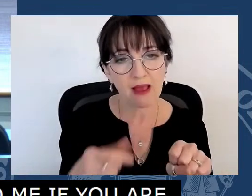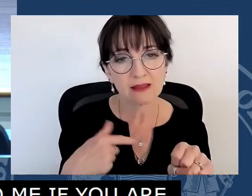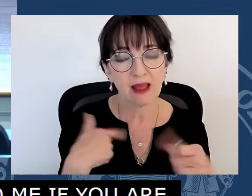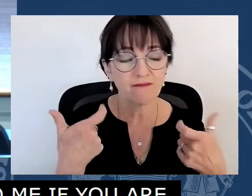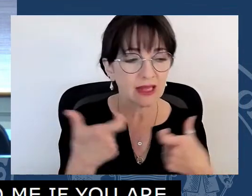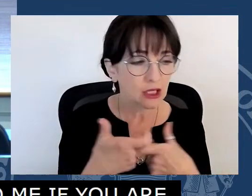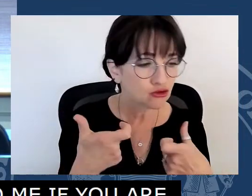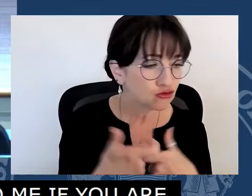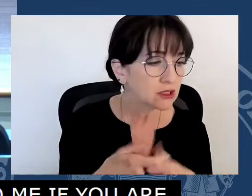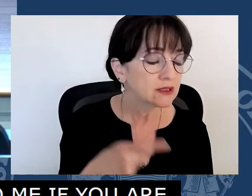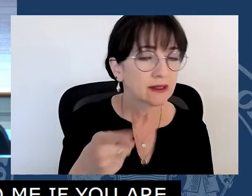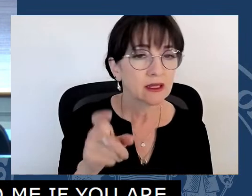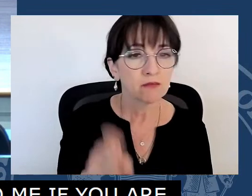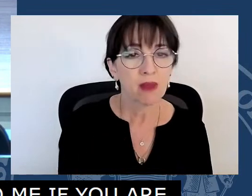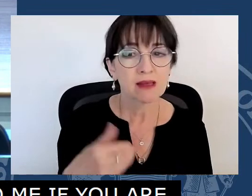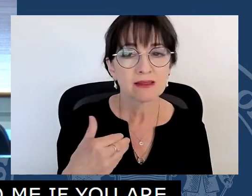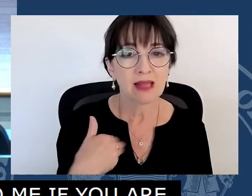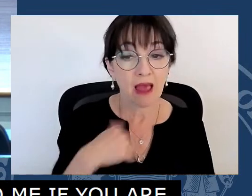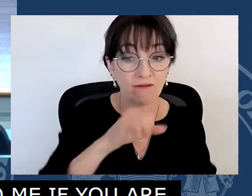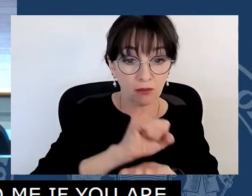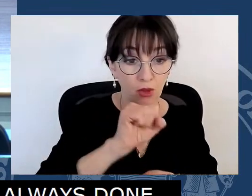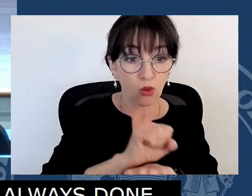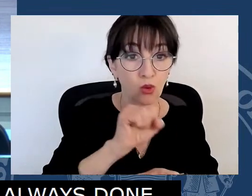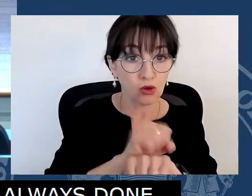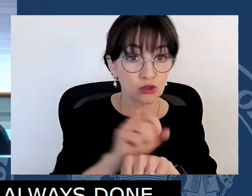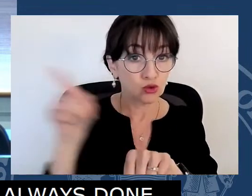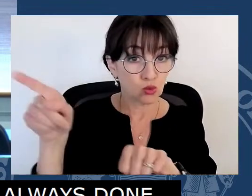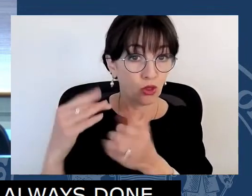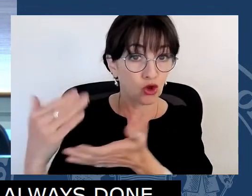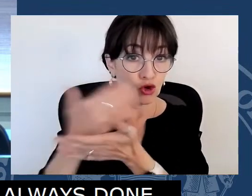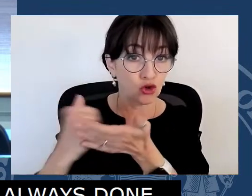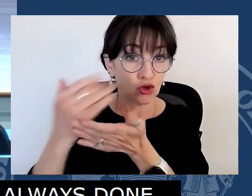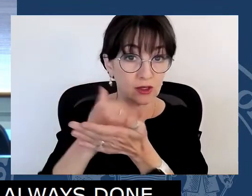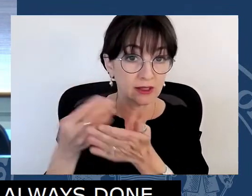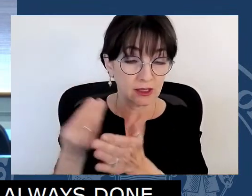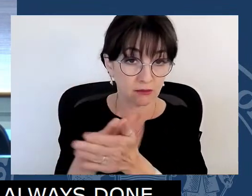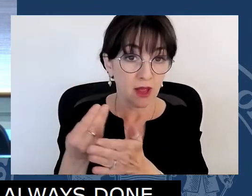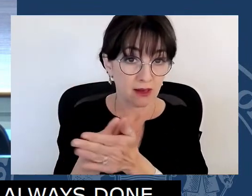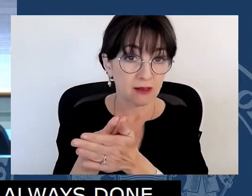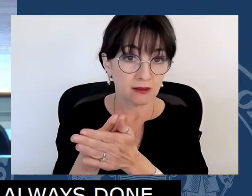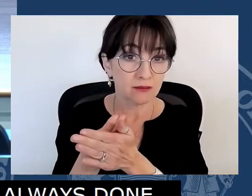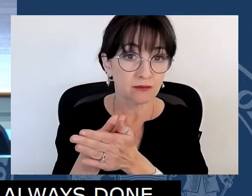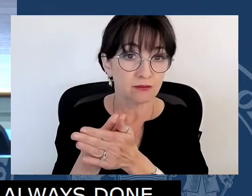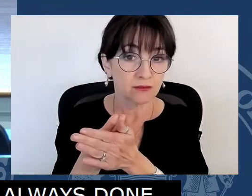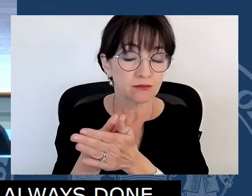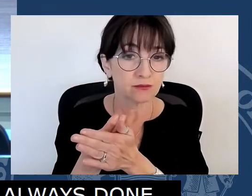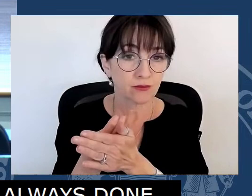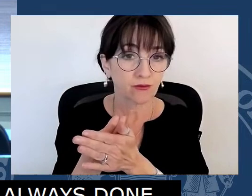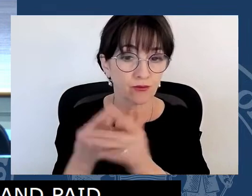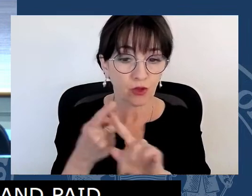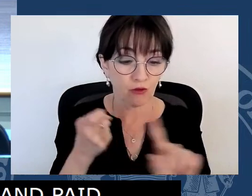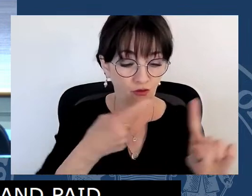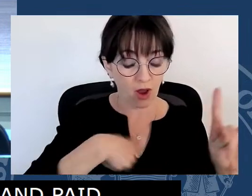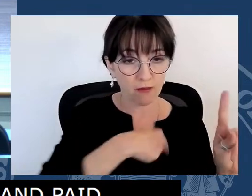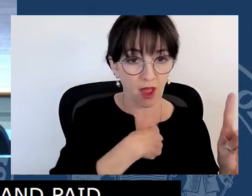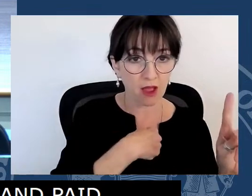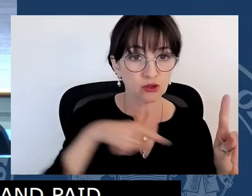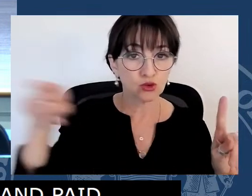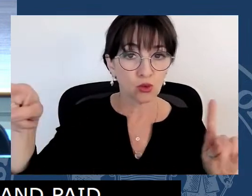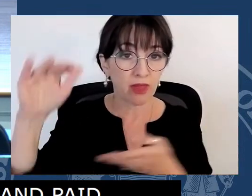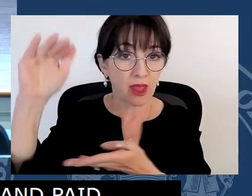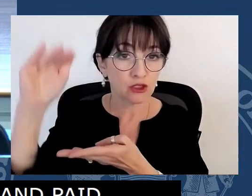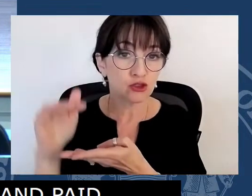have paying employees. So they're making money on us, and so they decrease